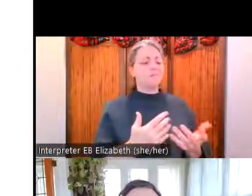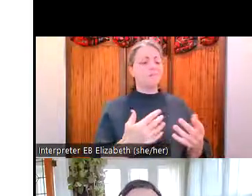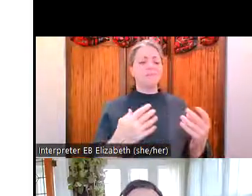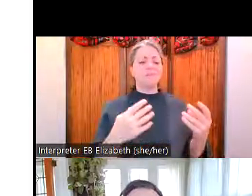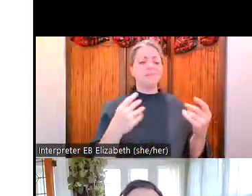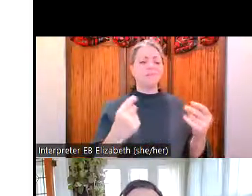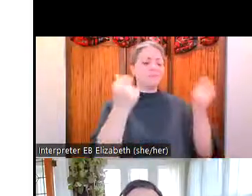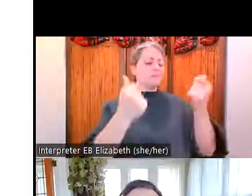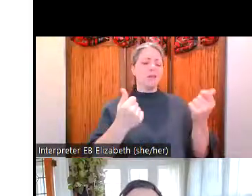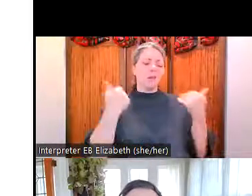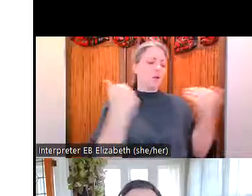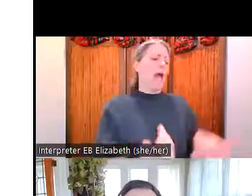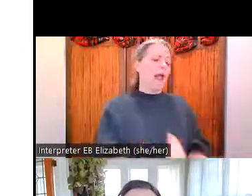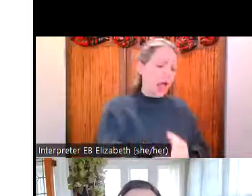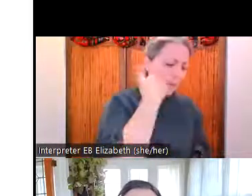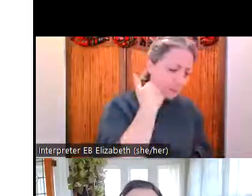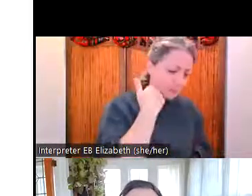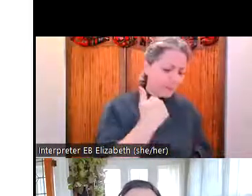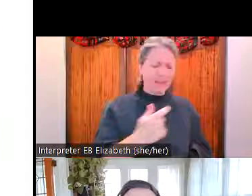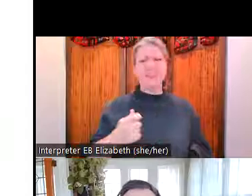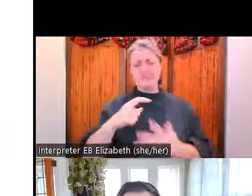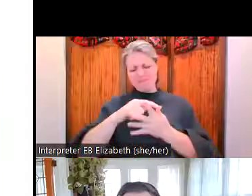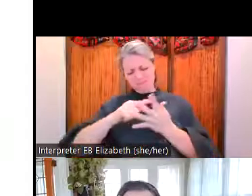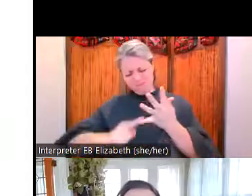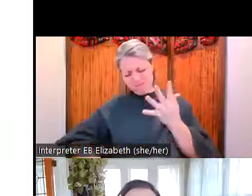having difficulties in all these other areas.